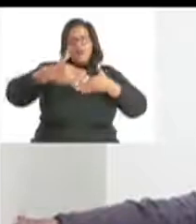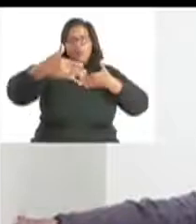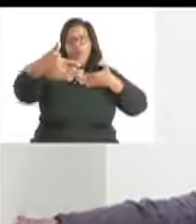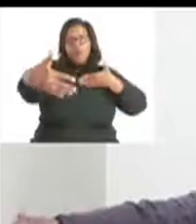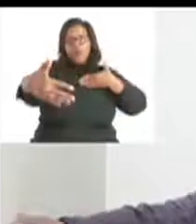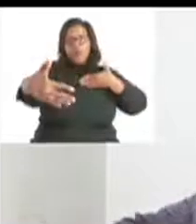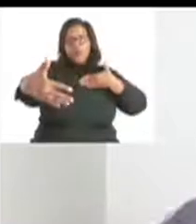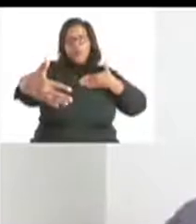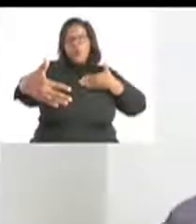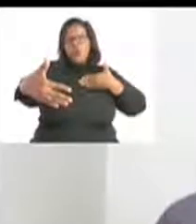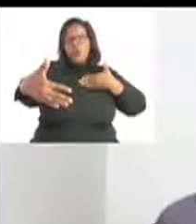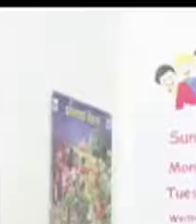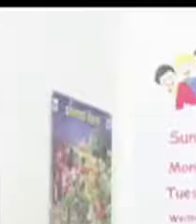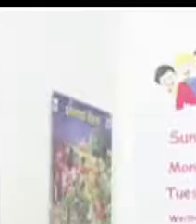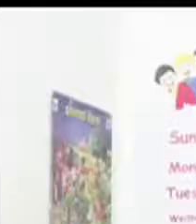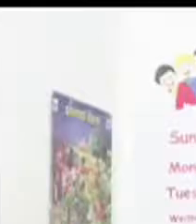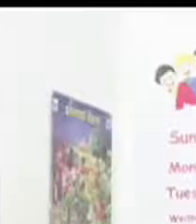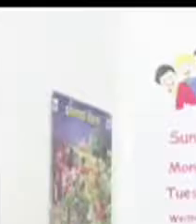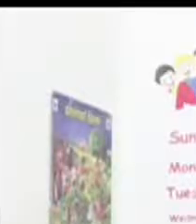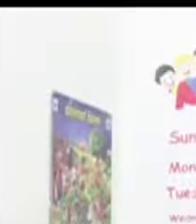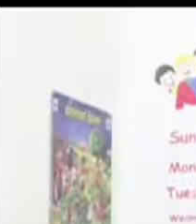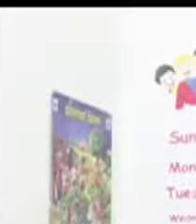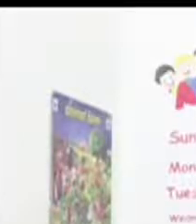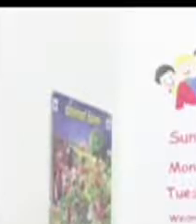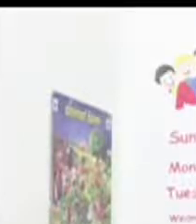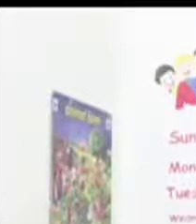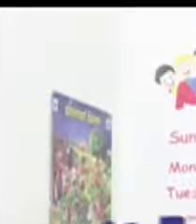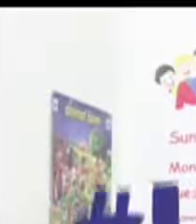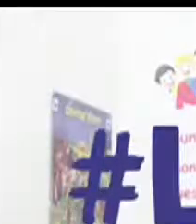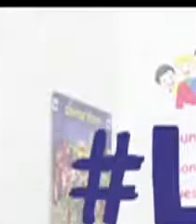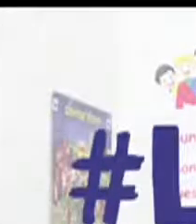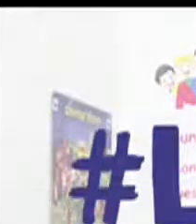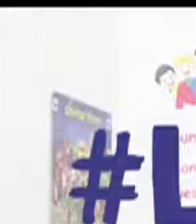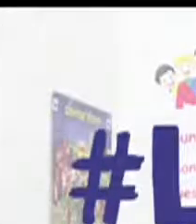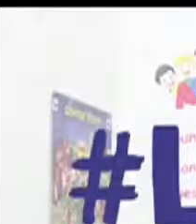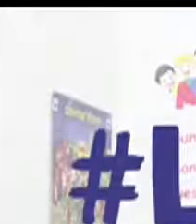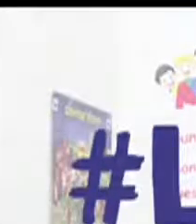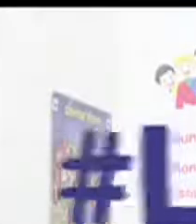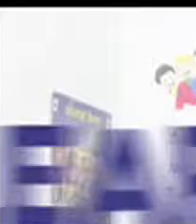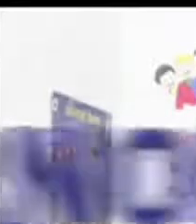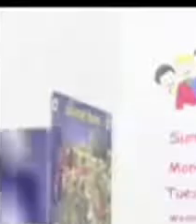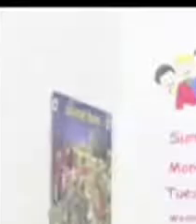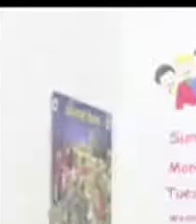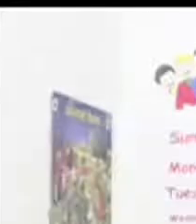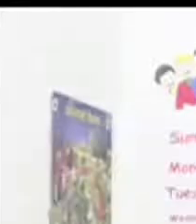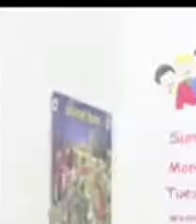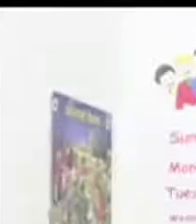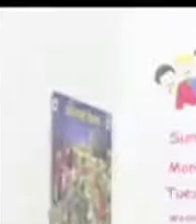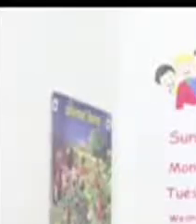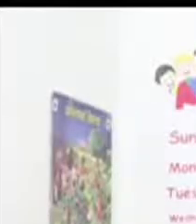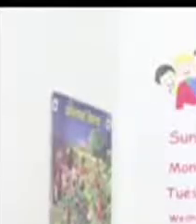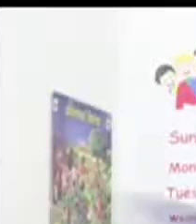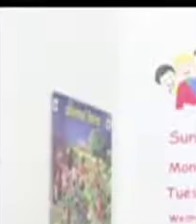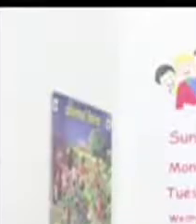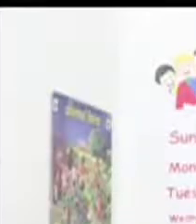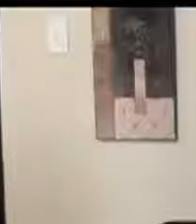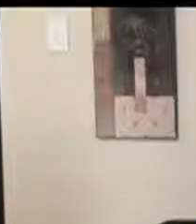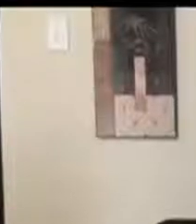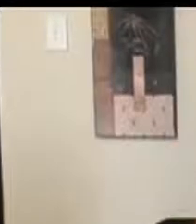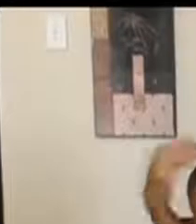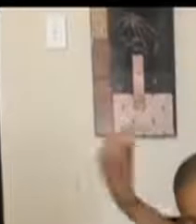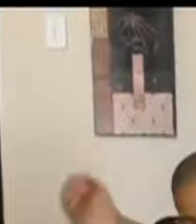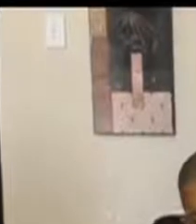It's also our goal here at One Africa TV's #LearnOn1. That's why we bring free